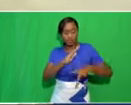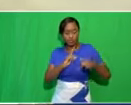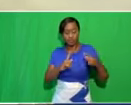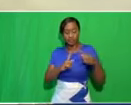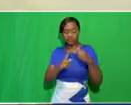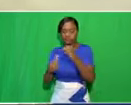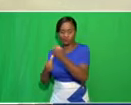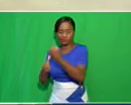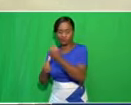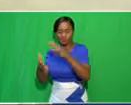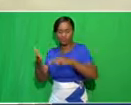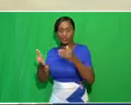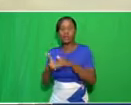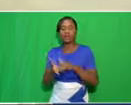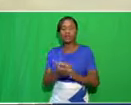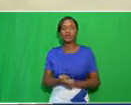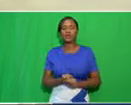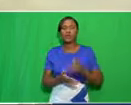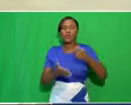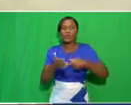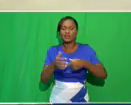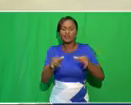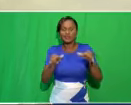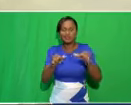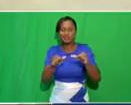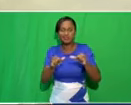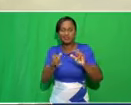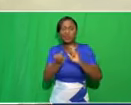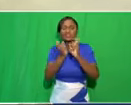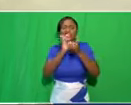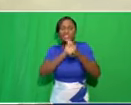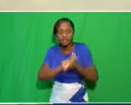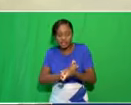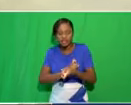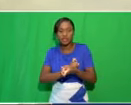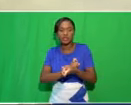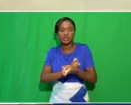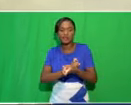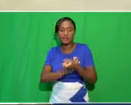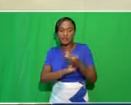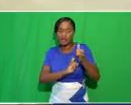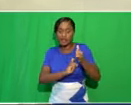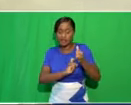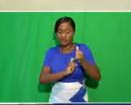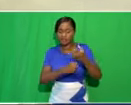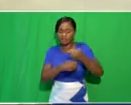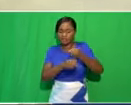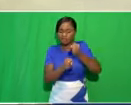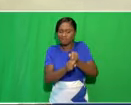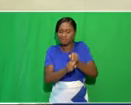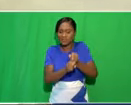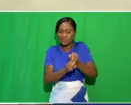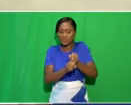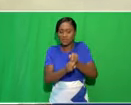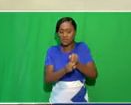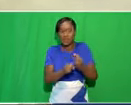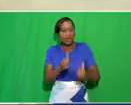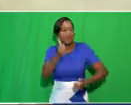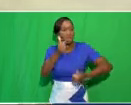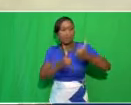again. What measurable changes have they made upon the constant discontent expressed by